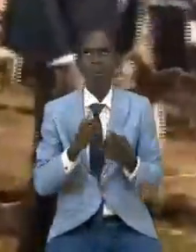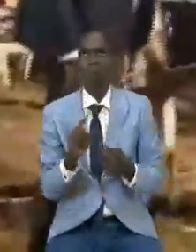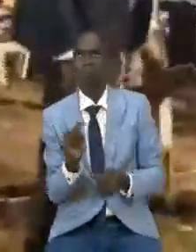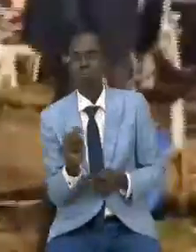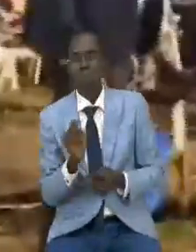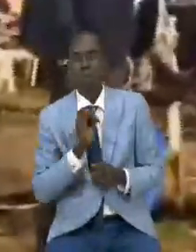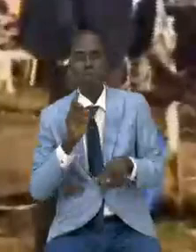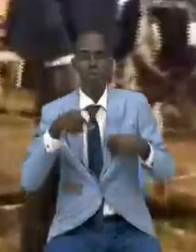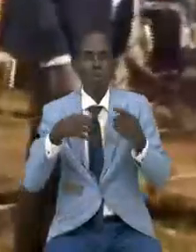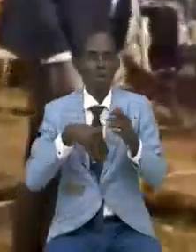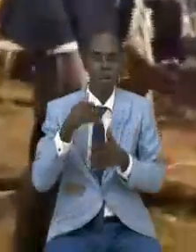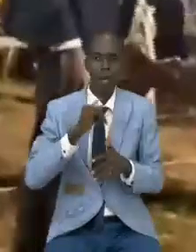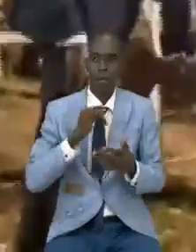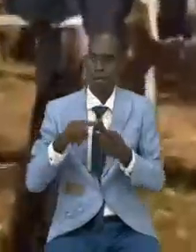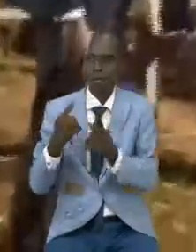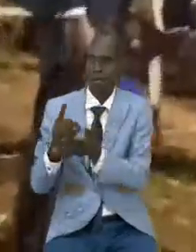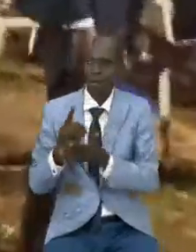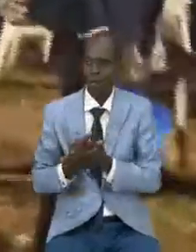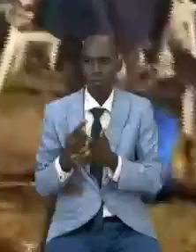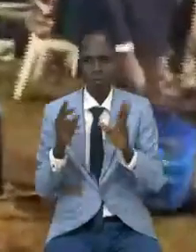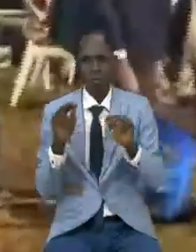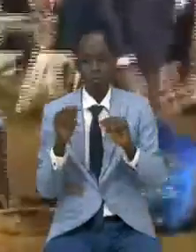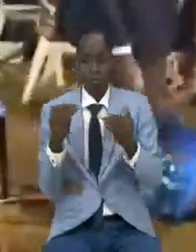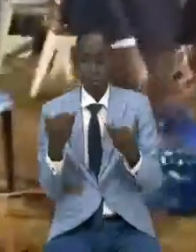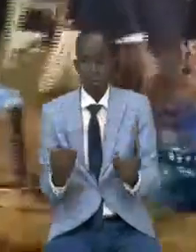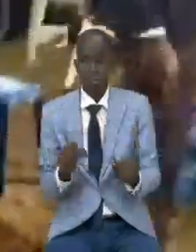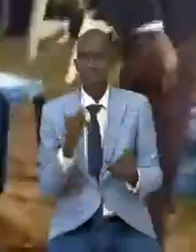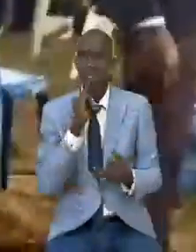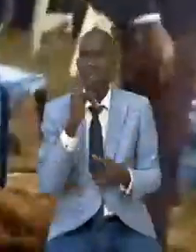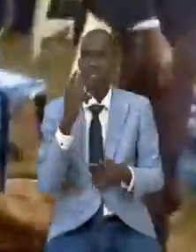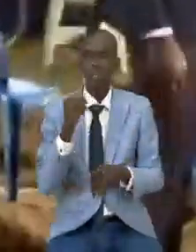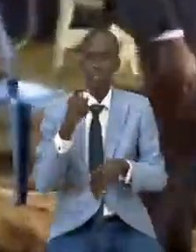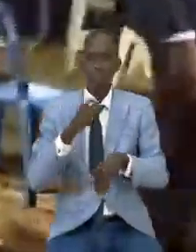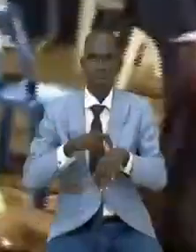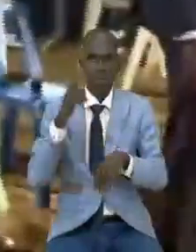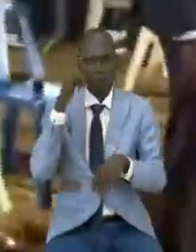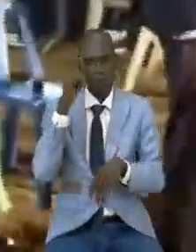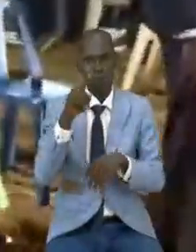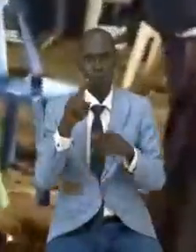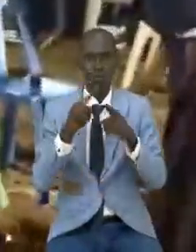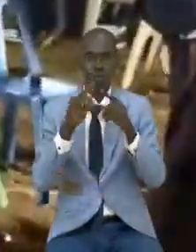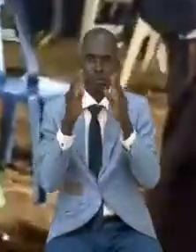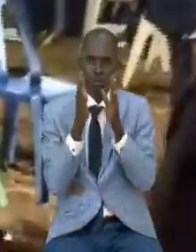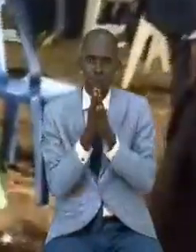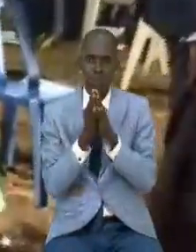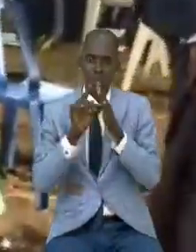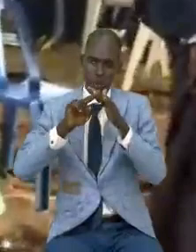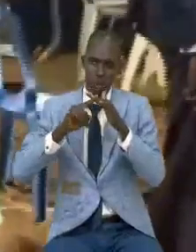We